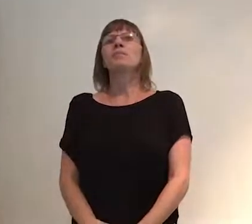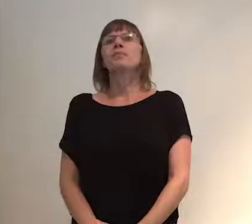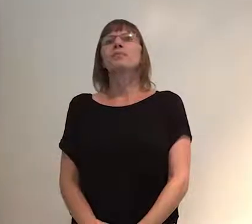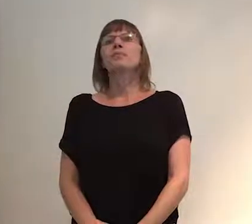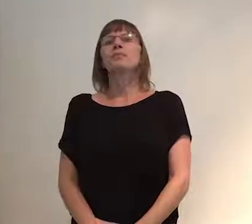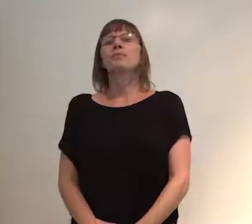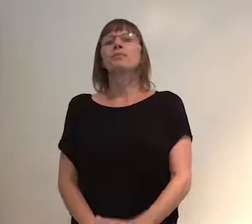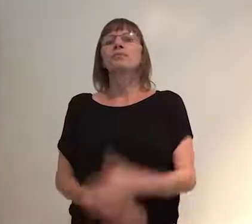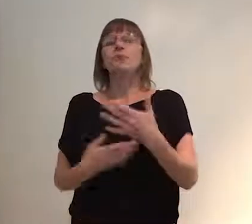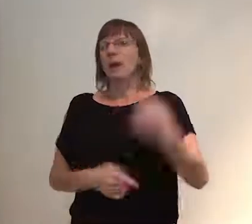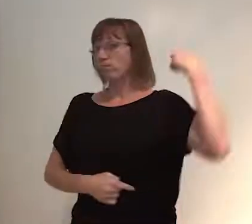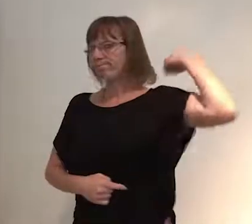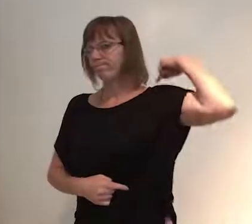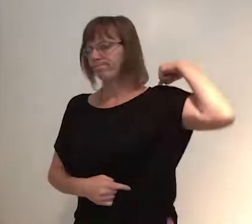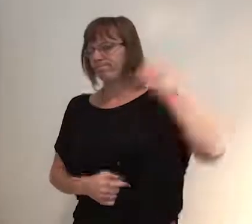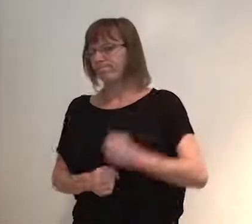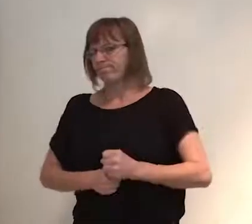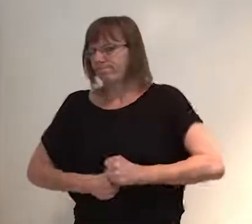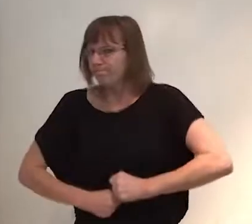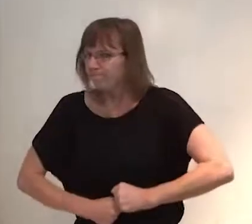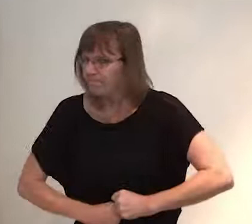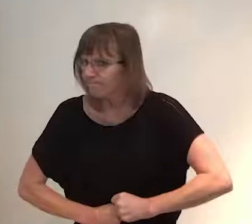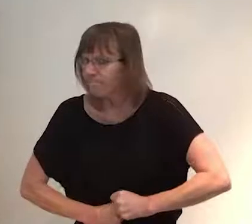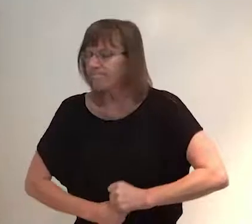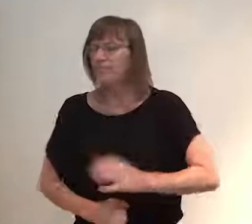we're opening through the back of the spine.